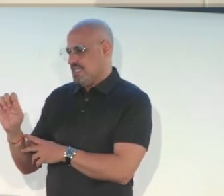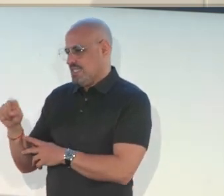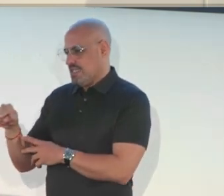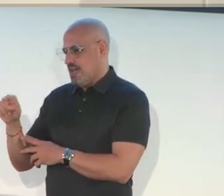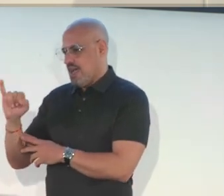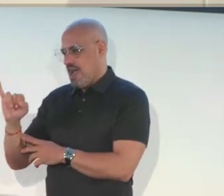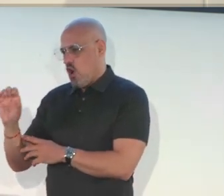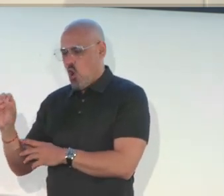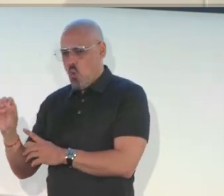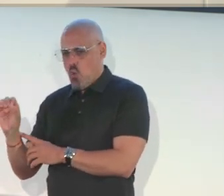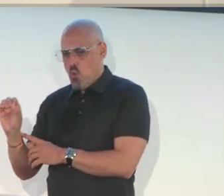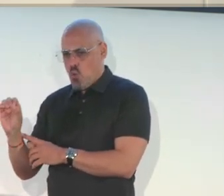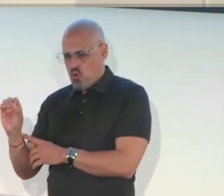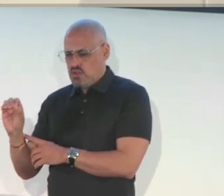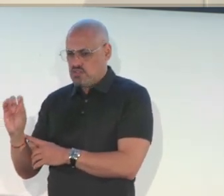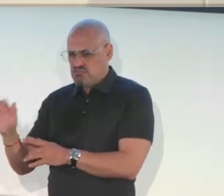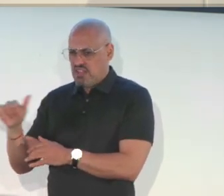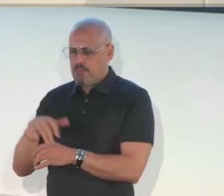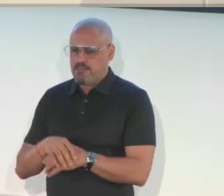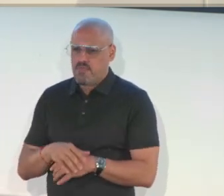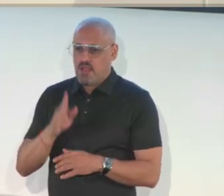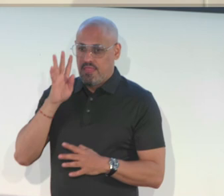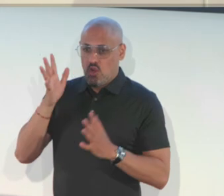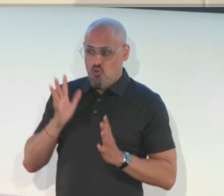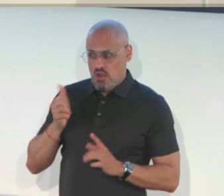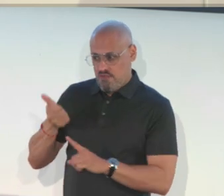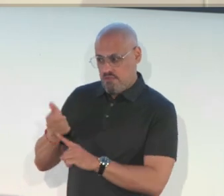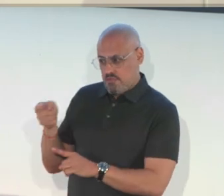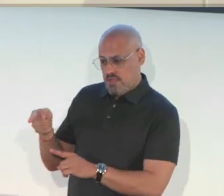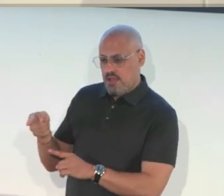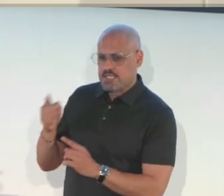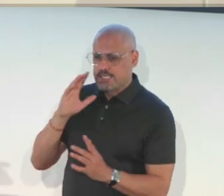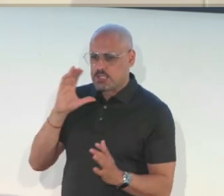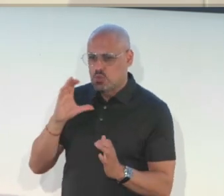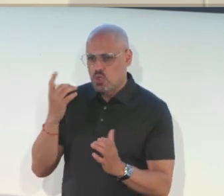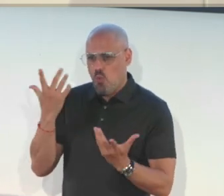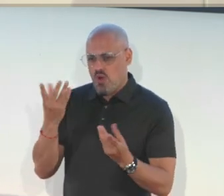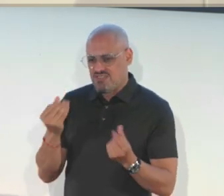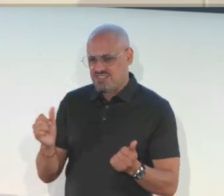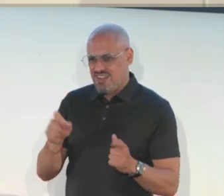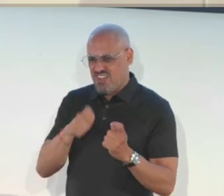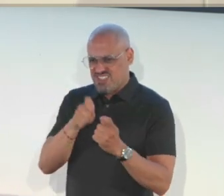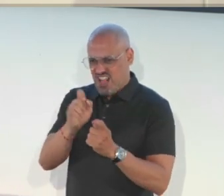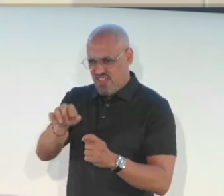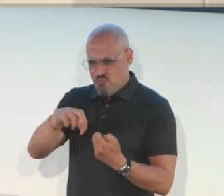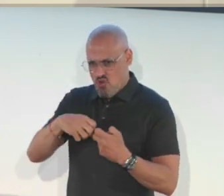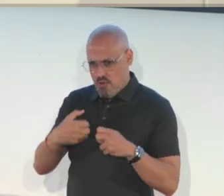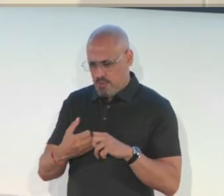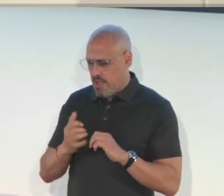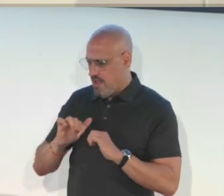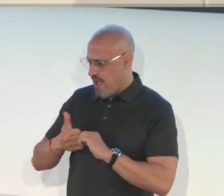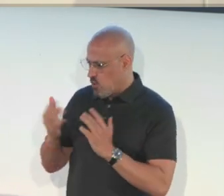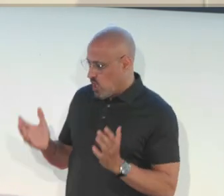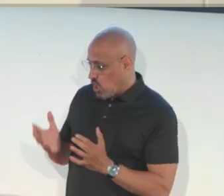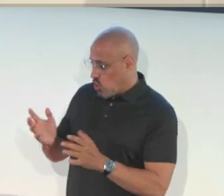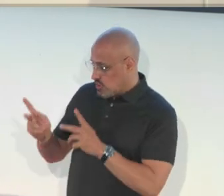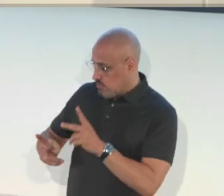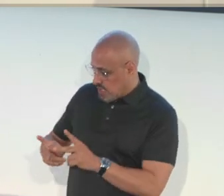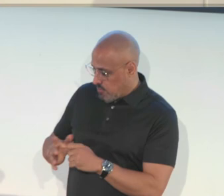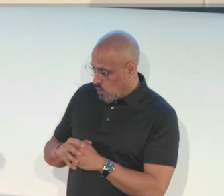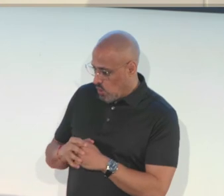S-E-T-T-E.io. And the creator of that is looking to solve exactly those problems. How do we encourage people